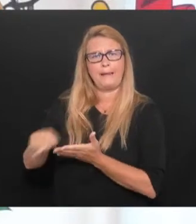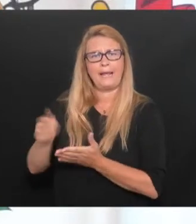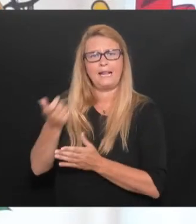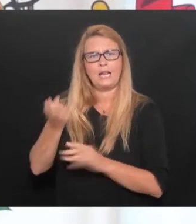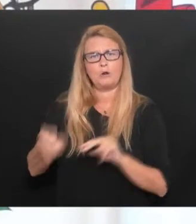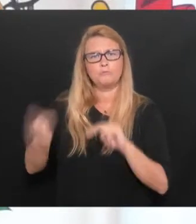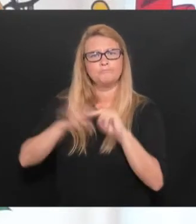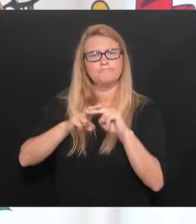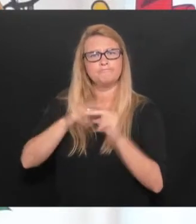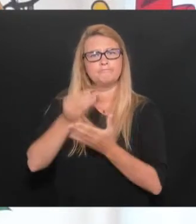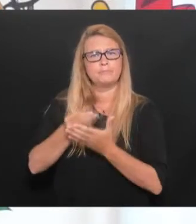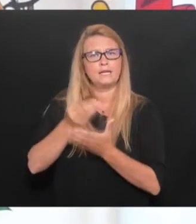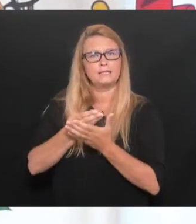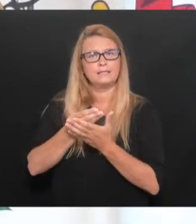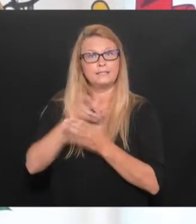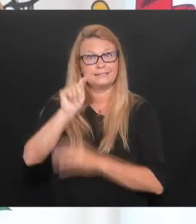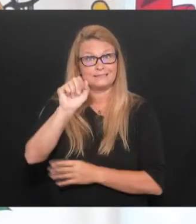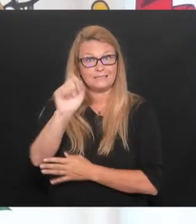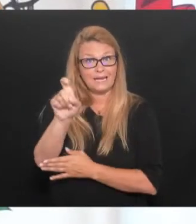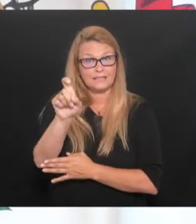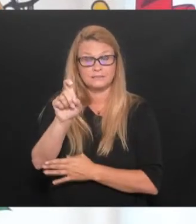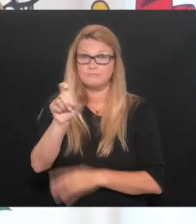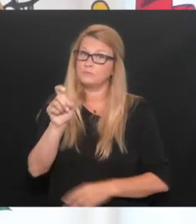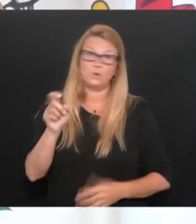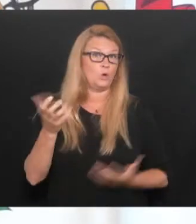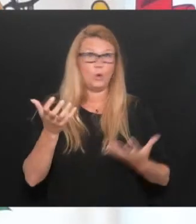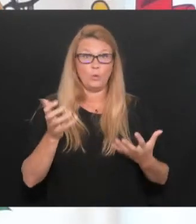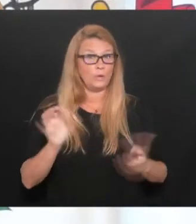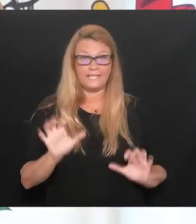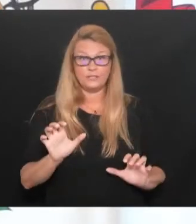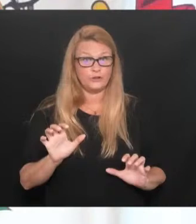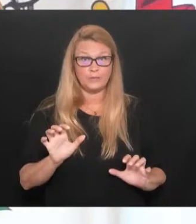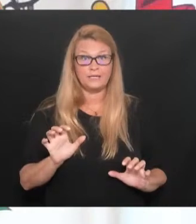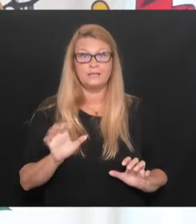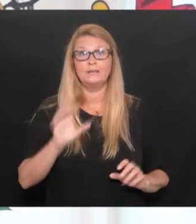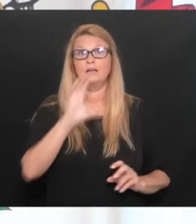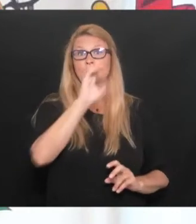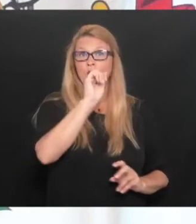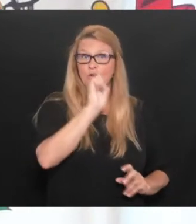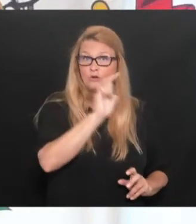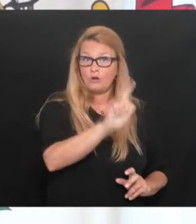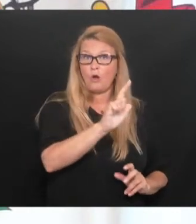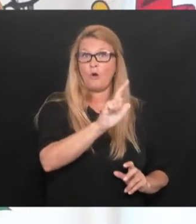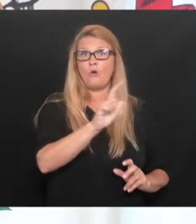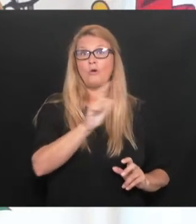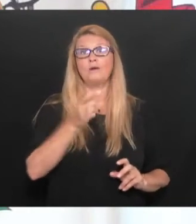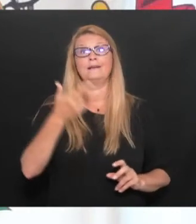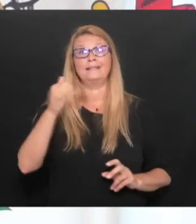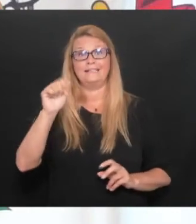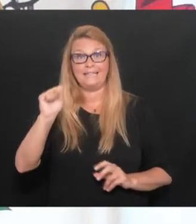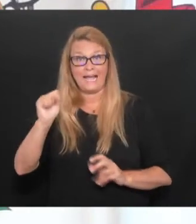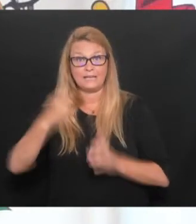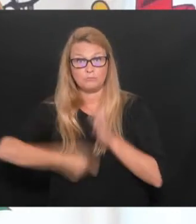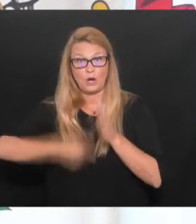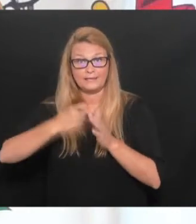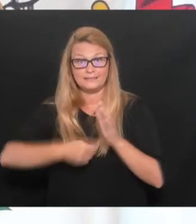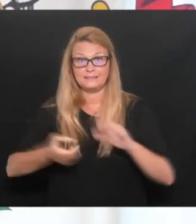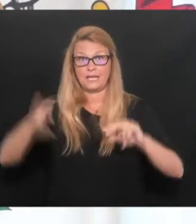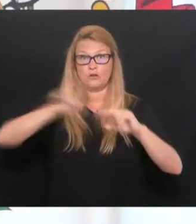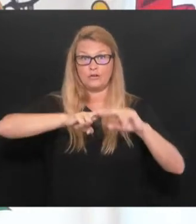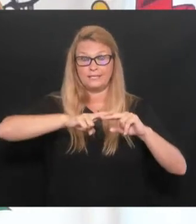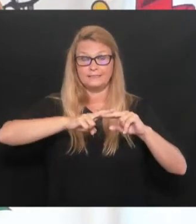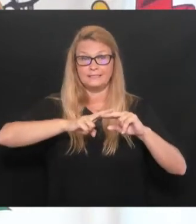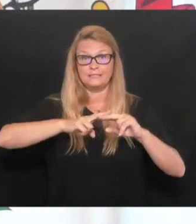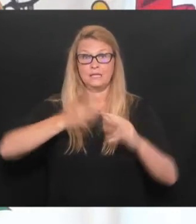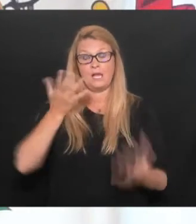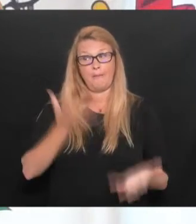We didn't do it. And coal prices are up and gas prices are really up, and maybe it